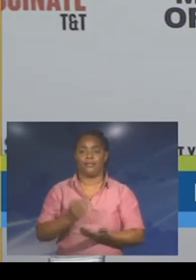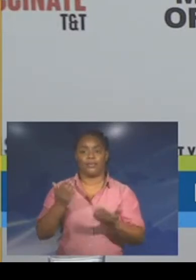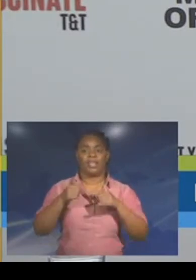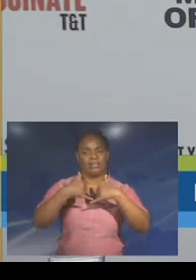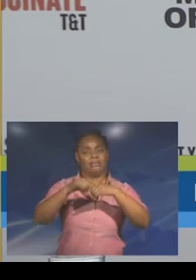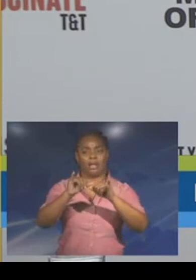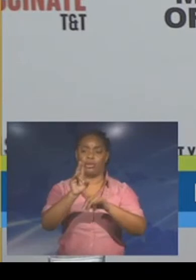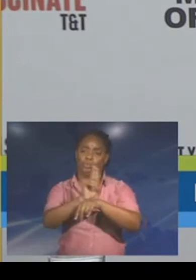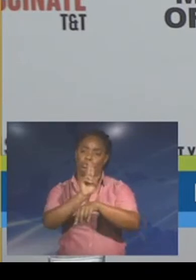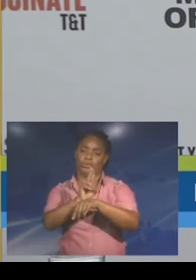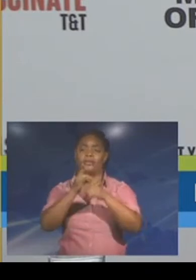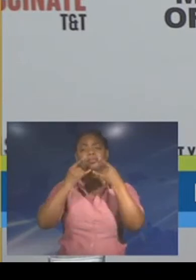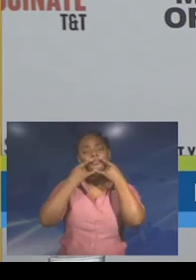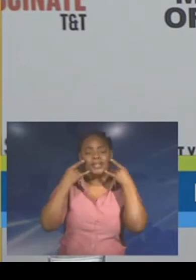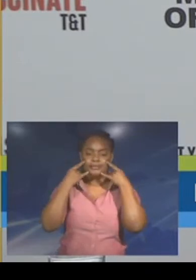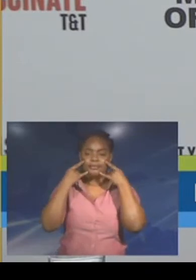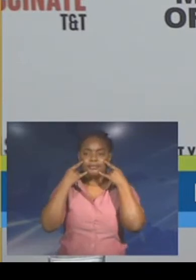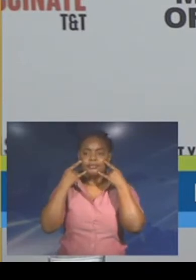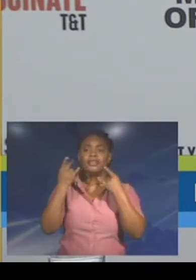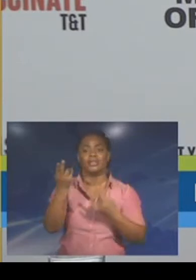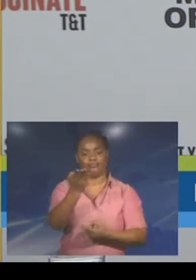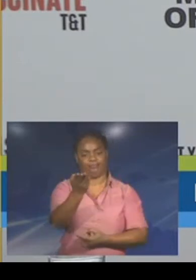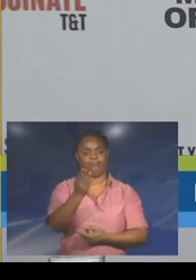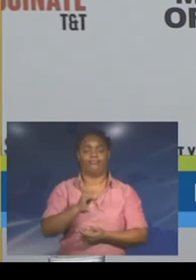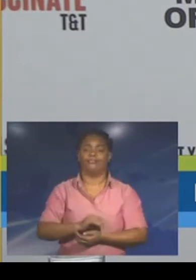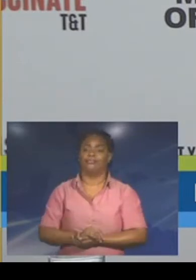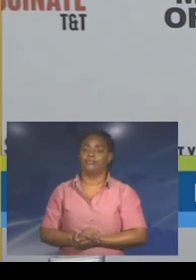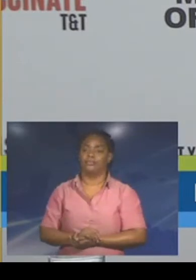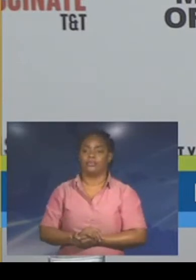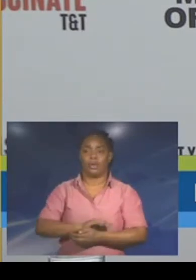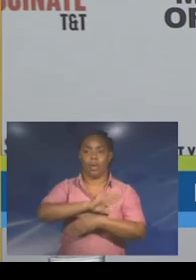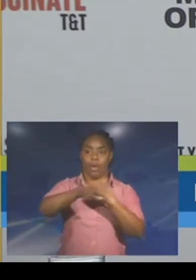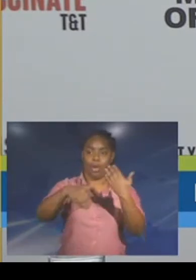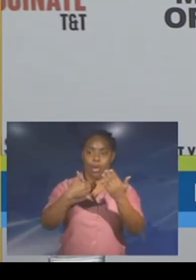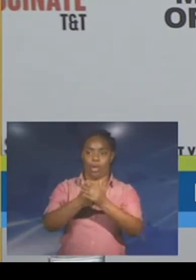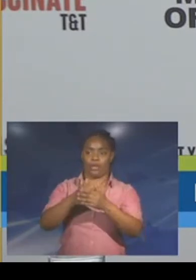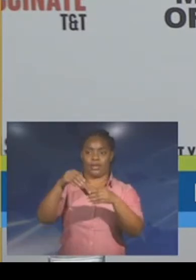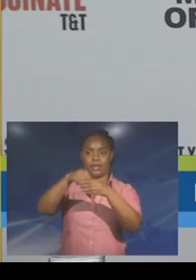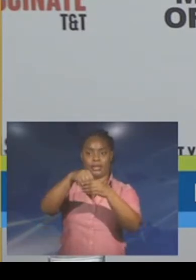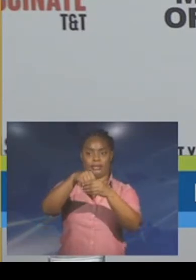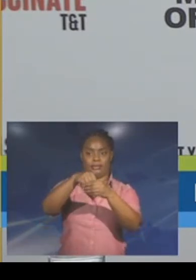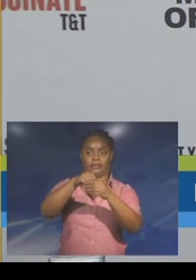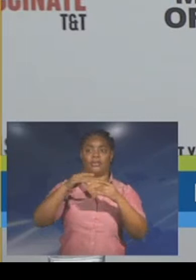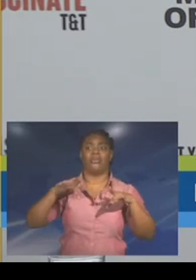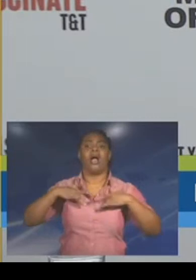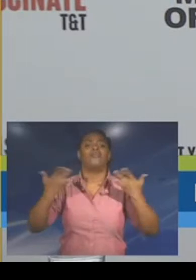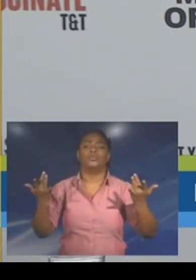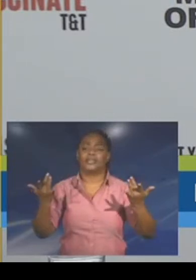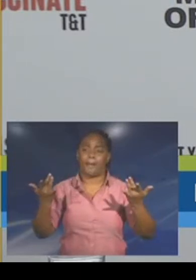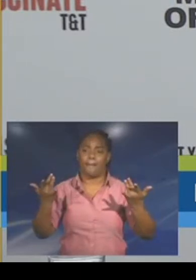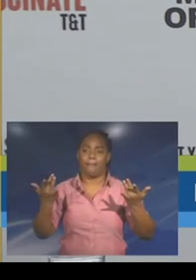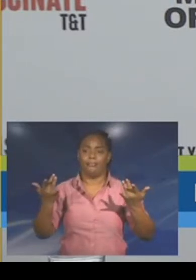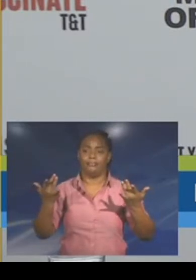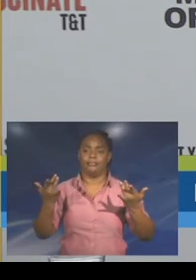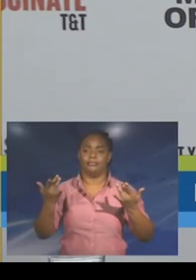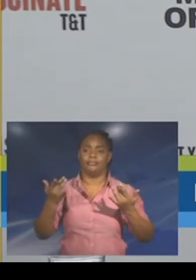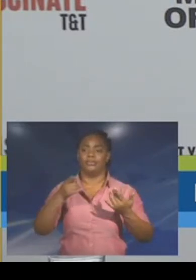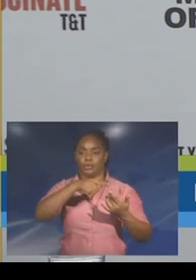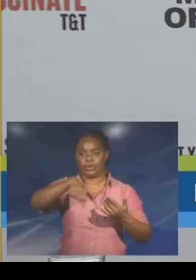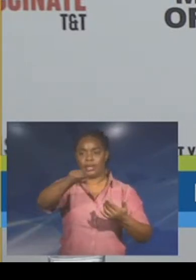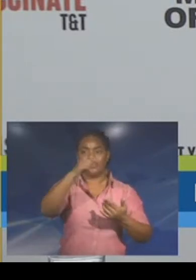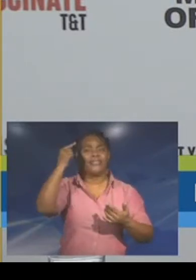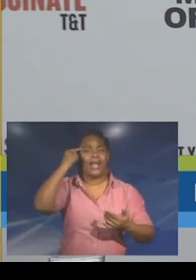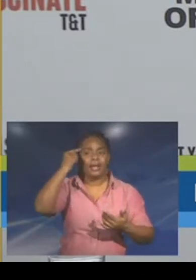pregnant, and so on. And all indoor activities, make that decision based on your risk, whether you want to